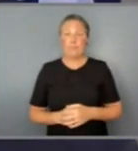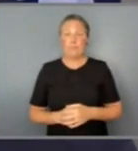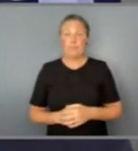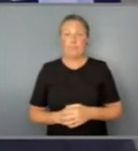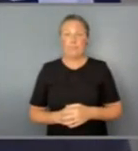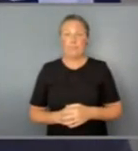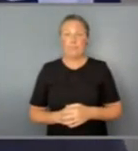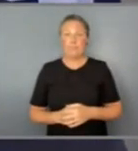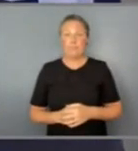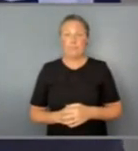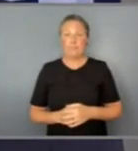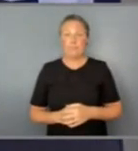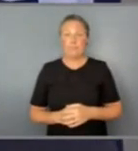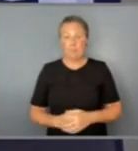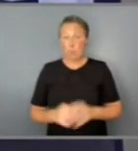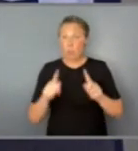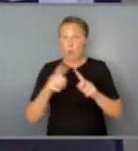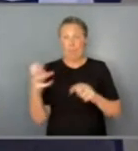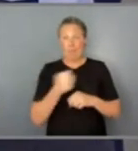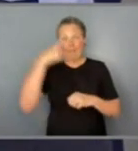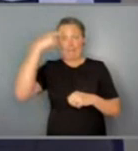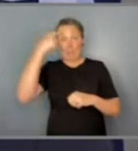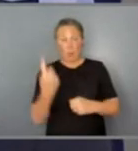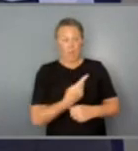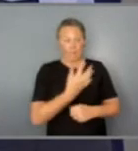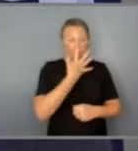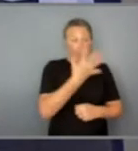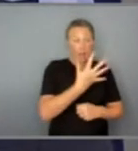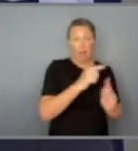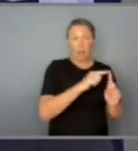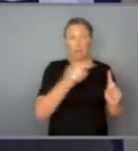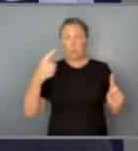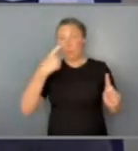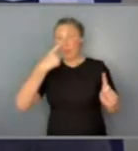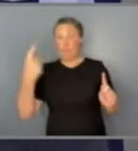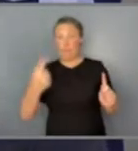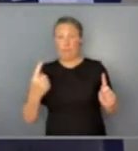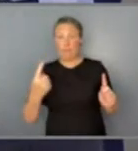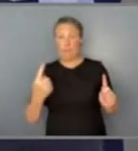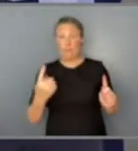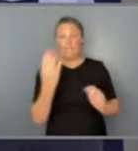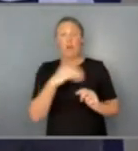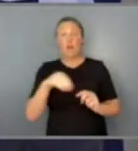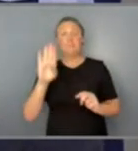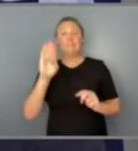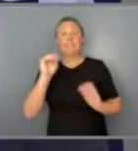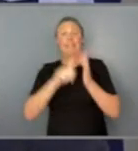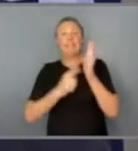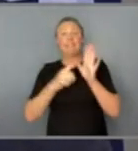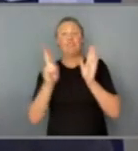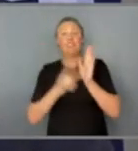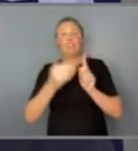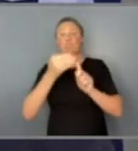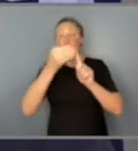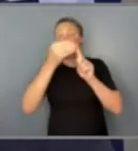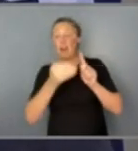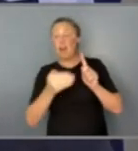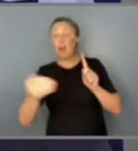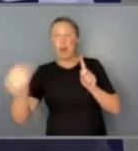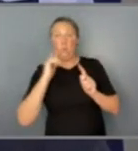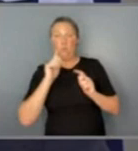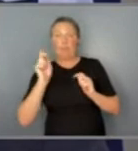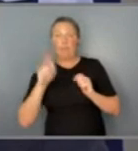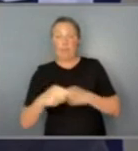the 5 to 11-year-olds. That begins on the 10th of January. That priority is not being subordinated. It